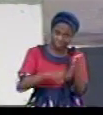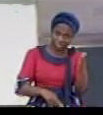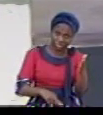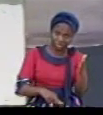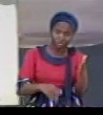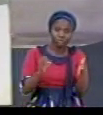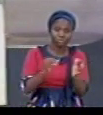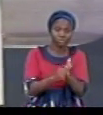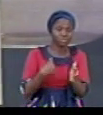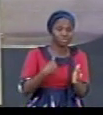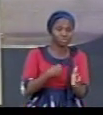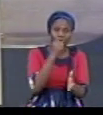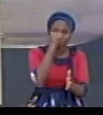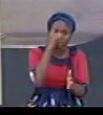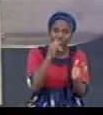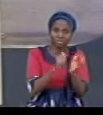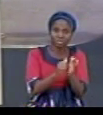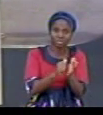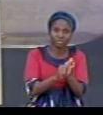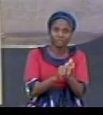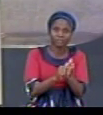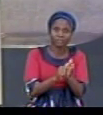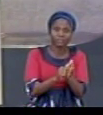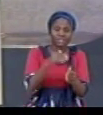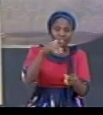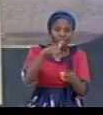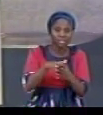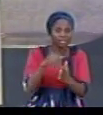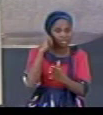understand that in his own case,